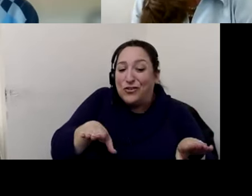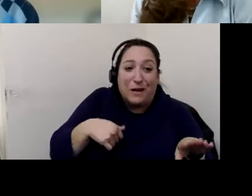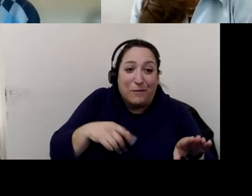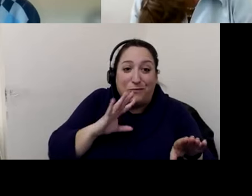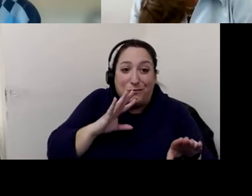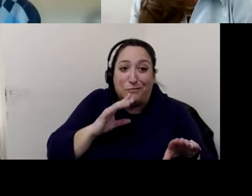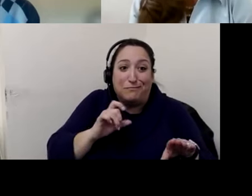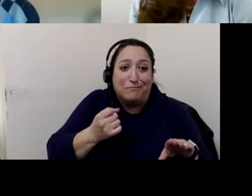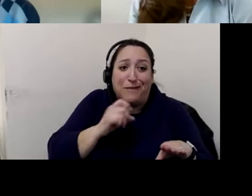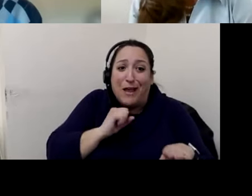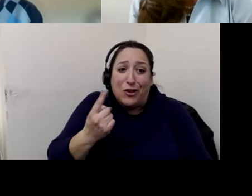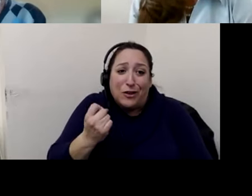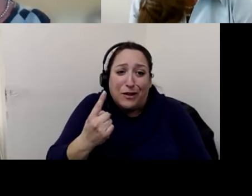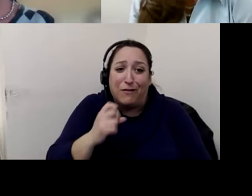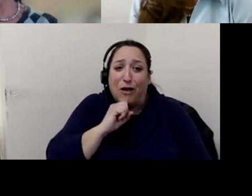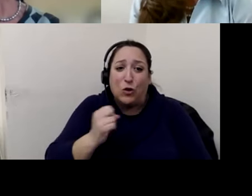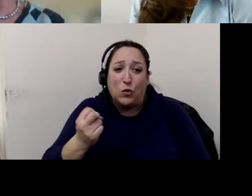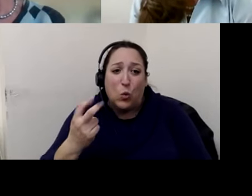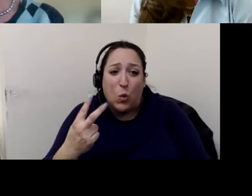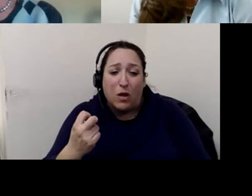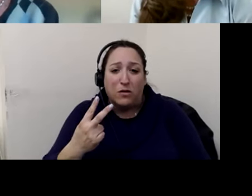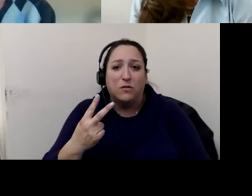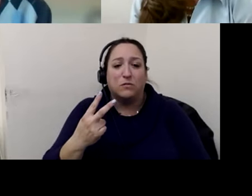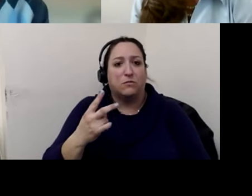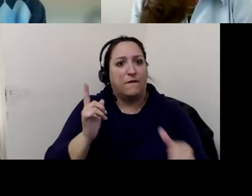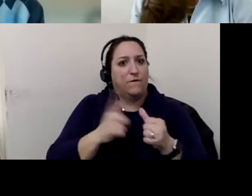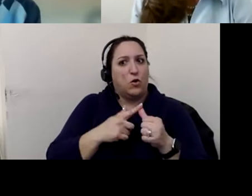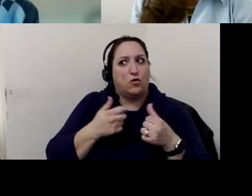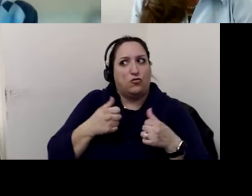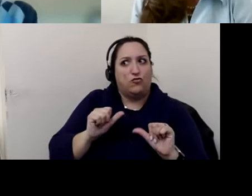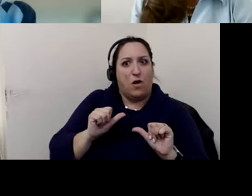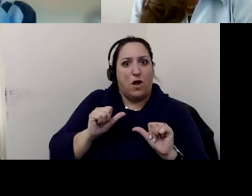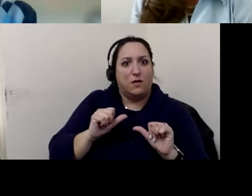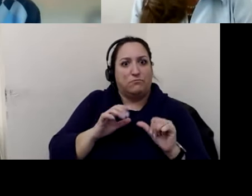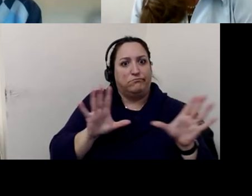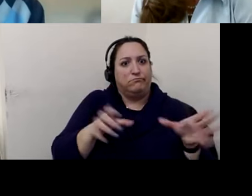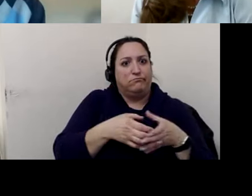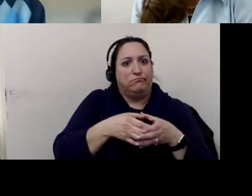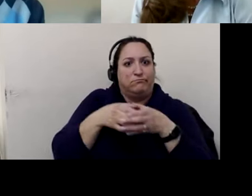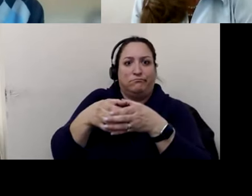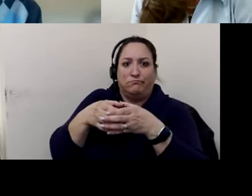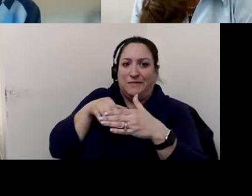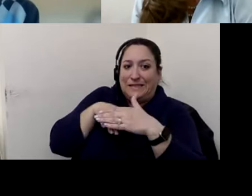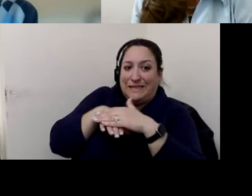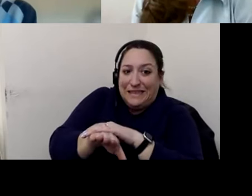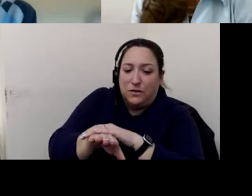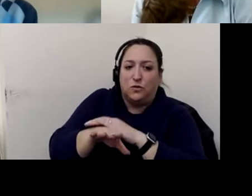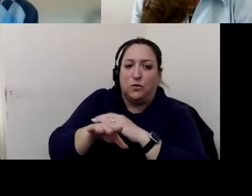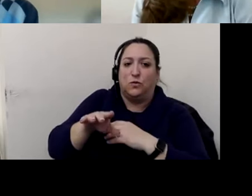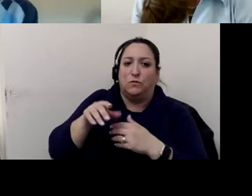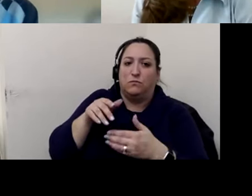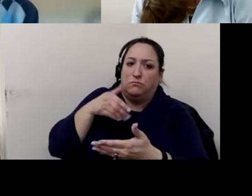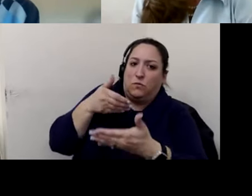talking 11 years old, 12 years old, when we first tried to get them admitted into the local public